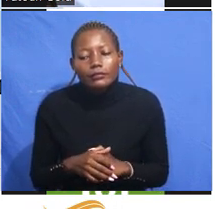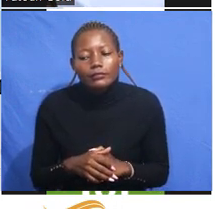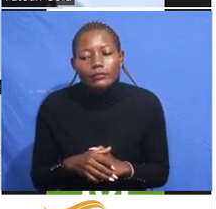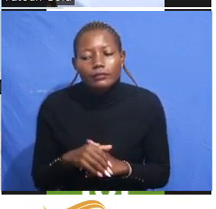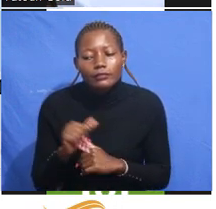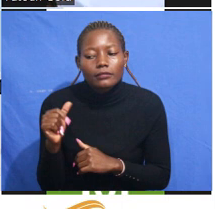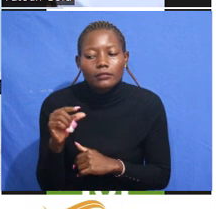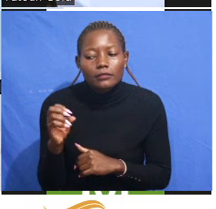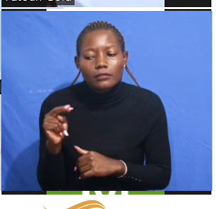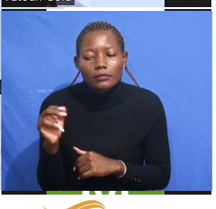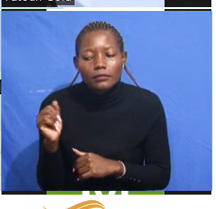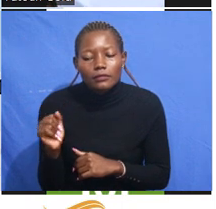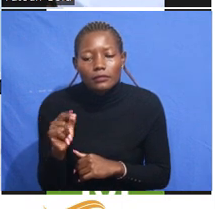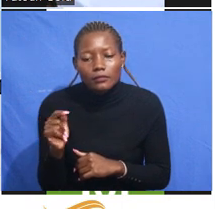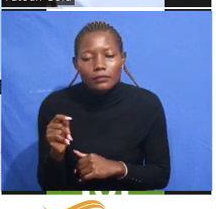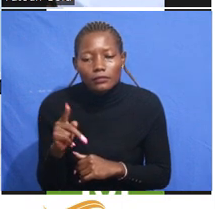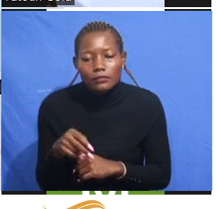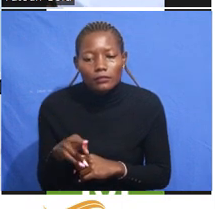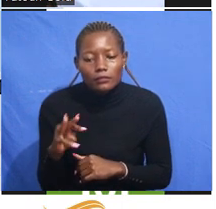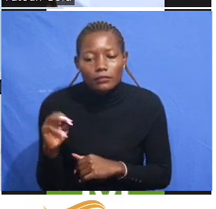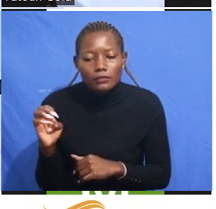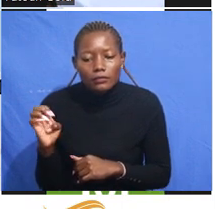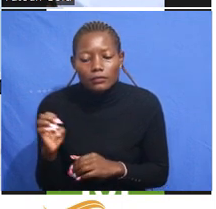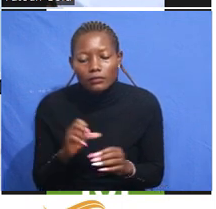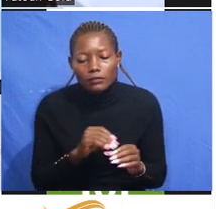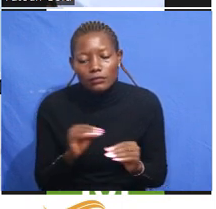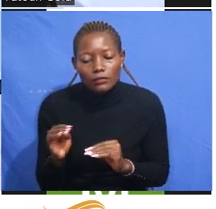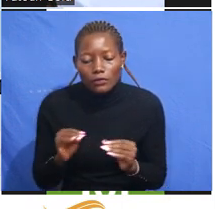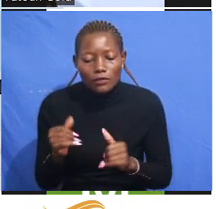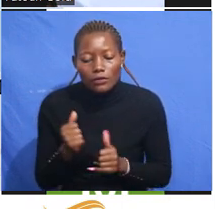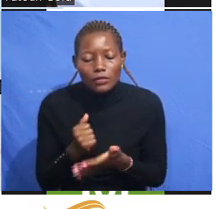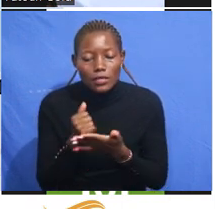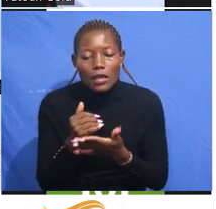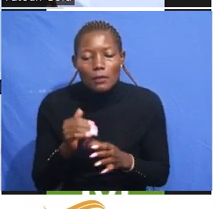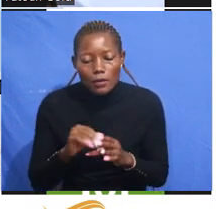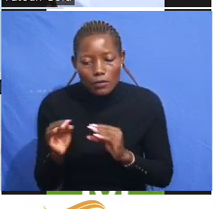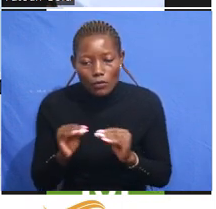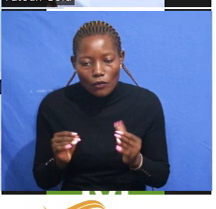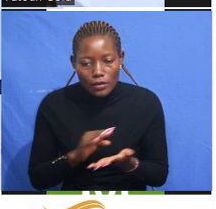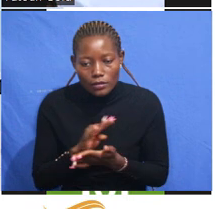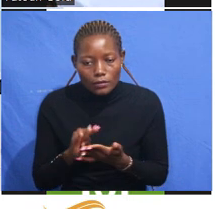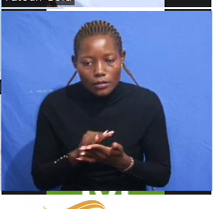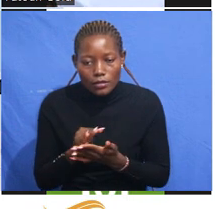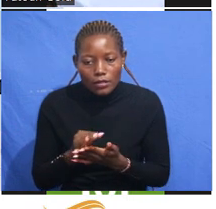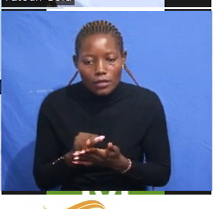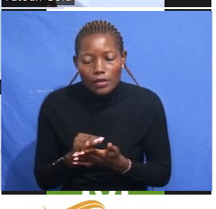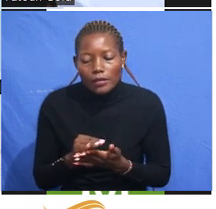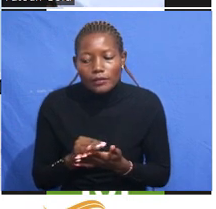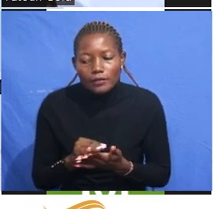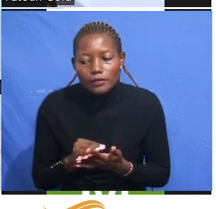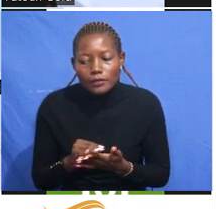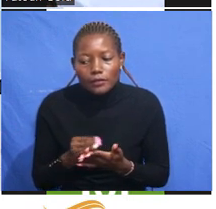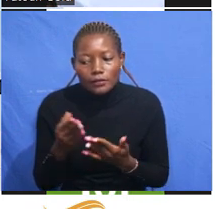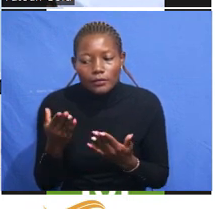the agonists, the prime movers, the ones which are causing that movement, is basically your quadriceps and the